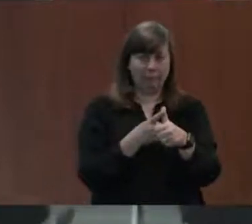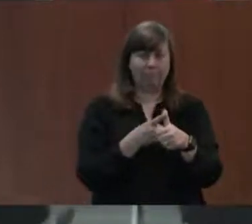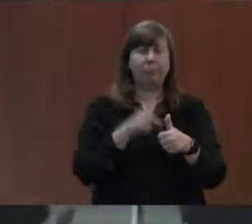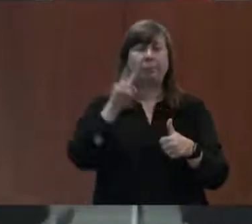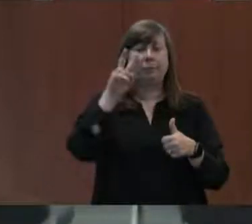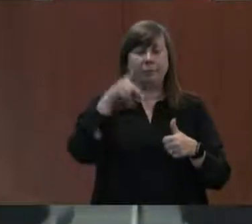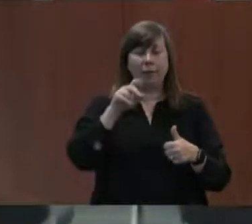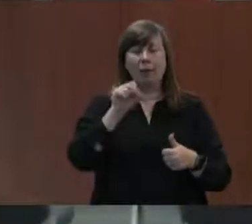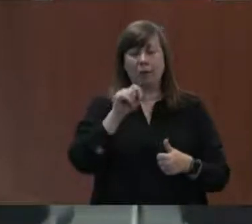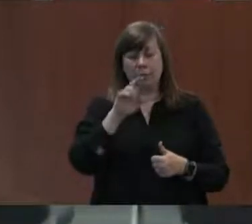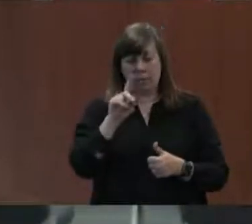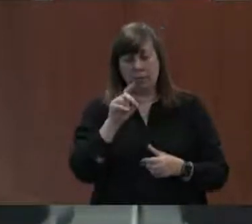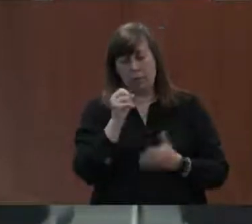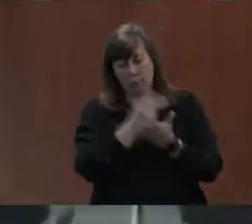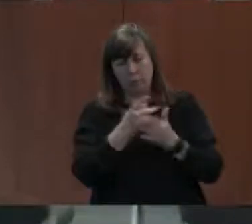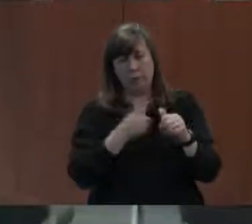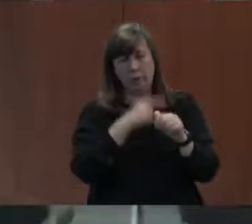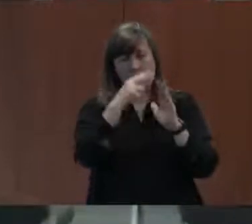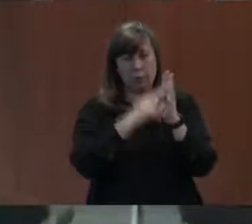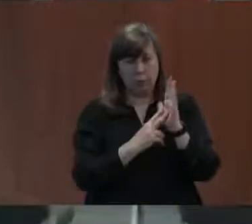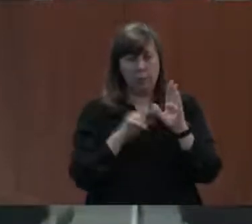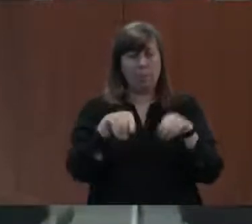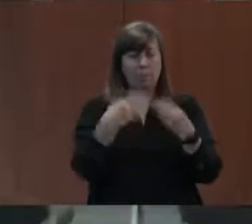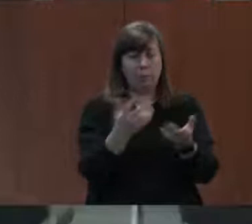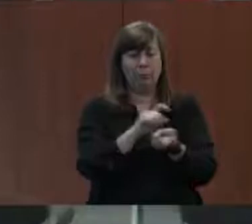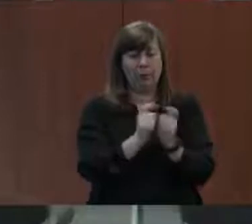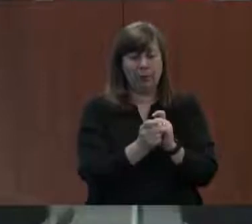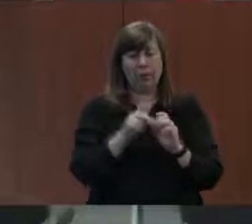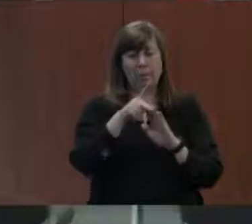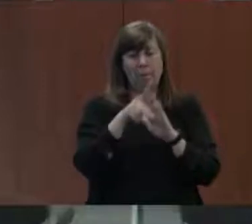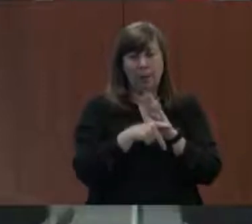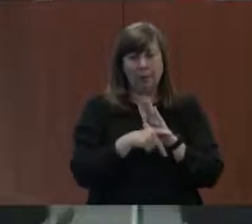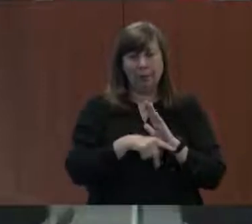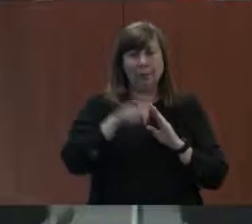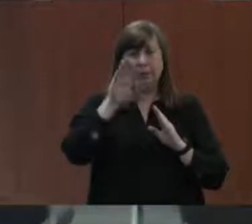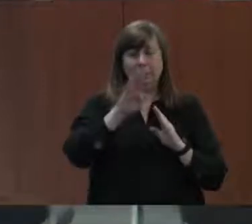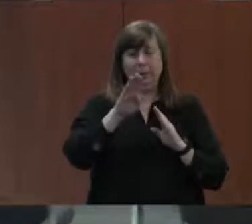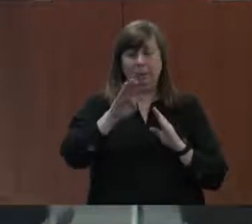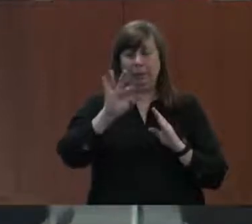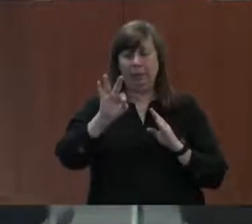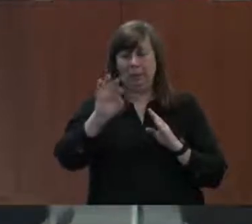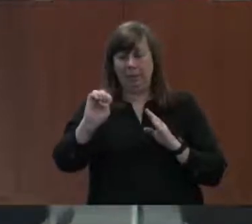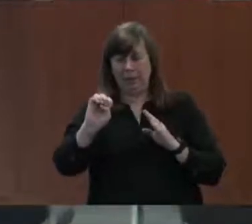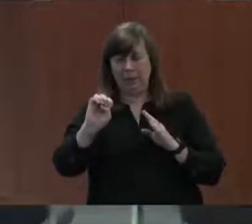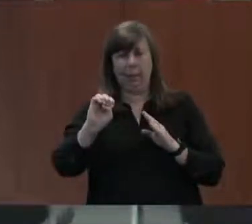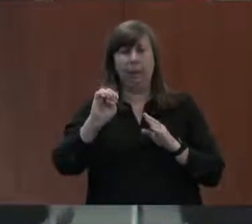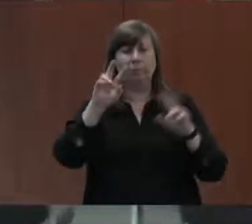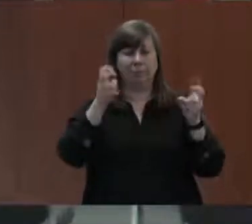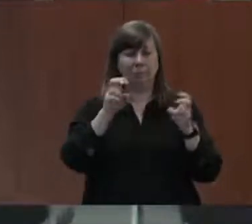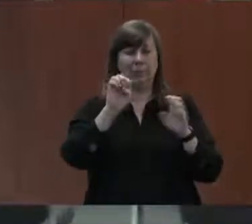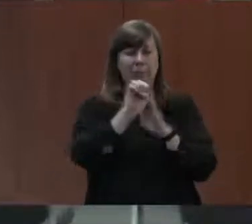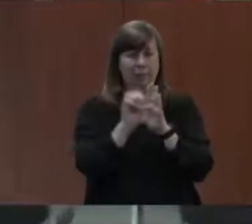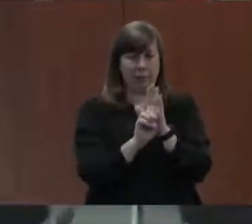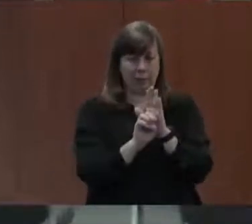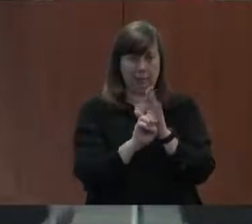Vice President Stauffer, I move to approve the first reading of proposed changes to policy Bbfe entitled